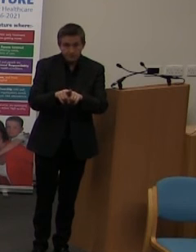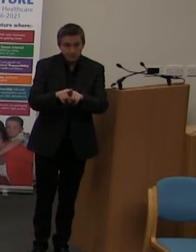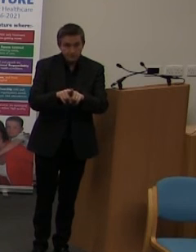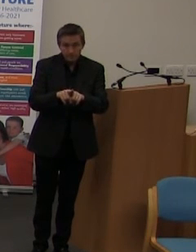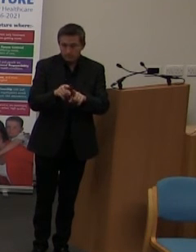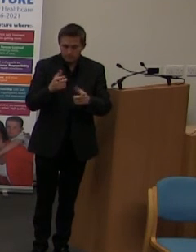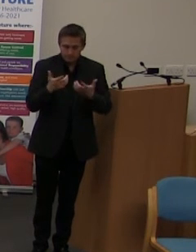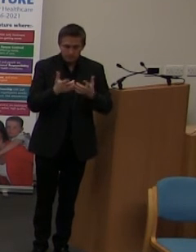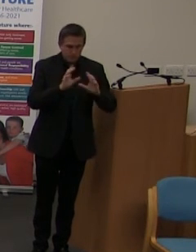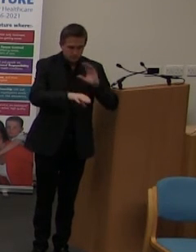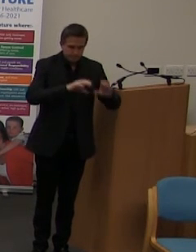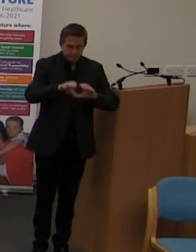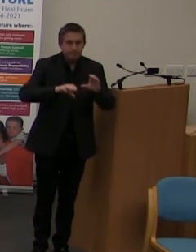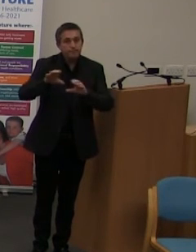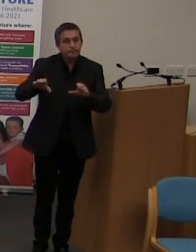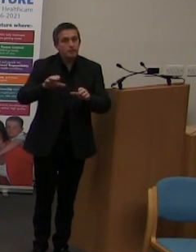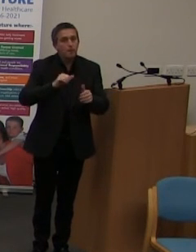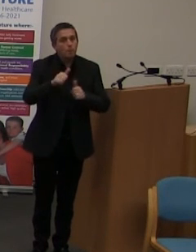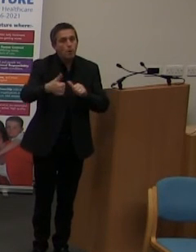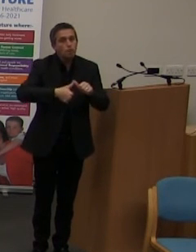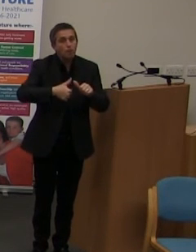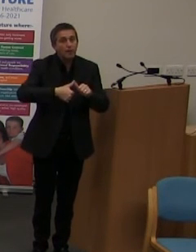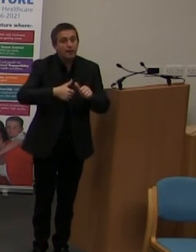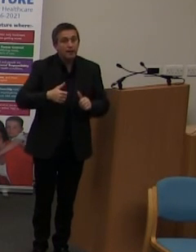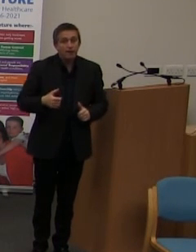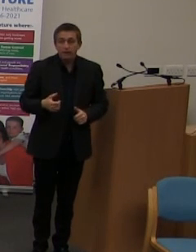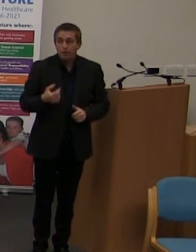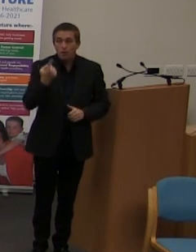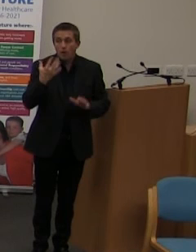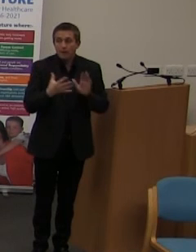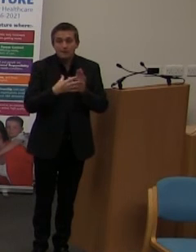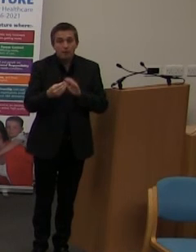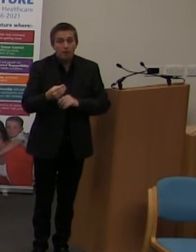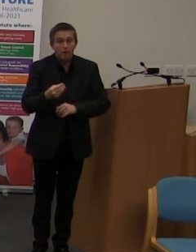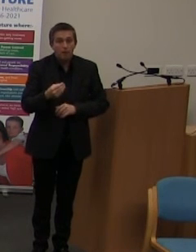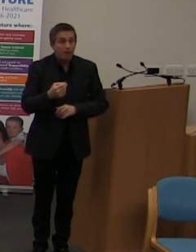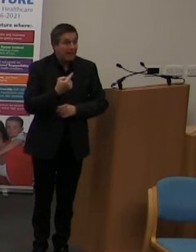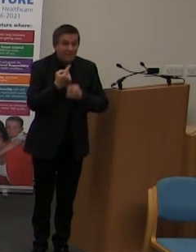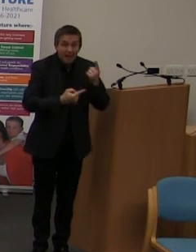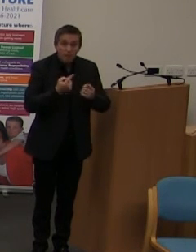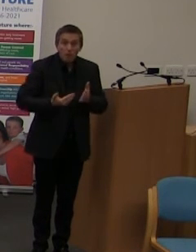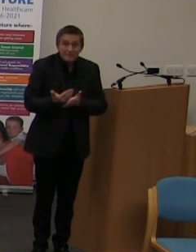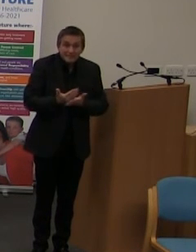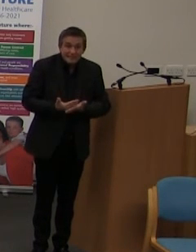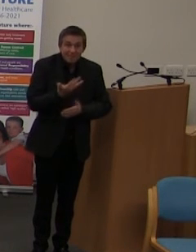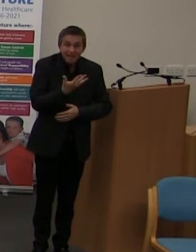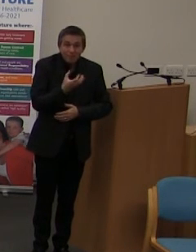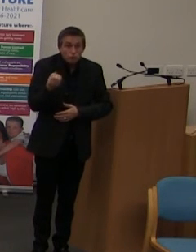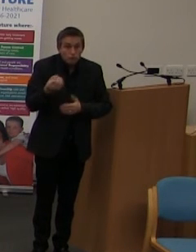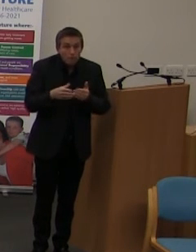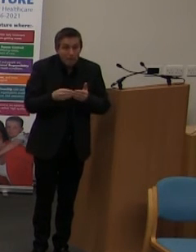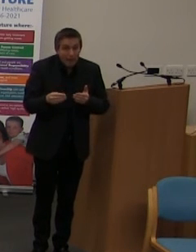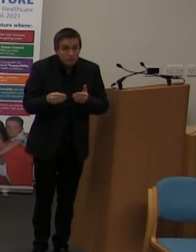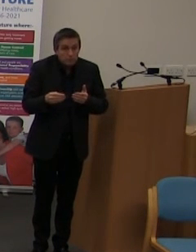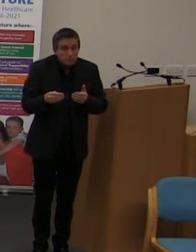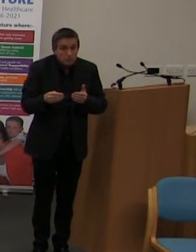resources differently. If everybody, I use the example all the time, if everybody can save £500, that we have a lot of staff,